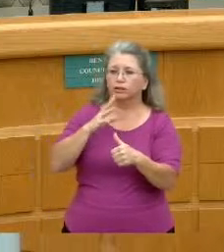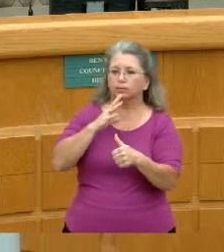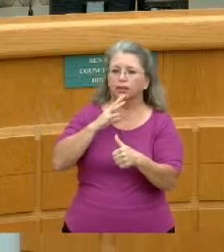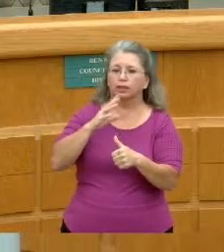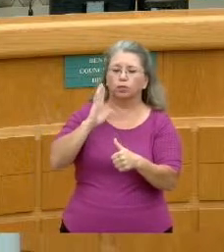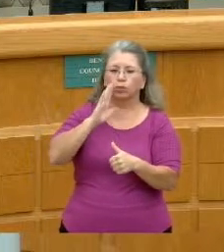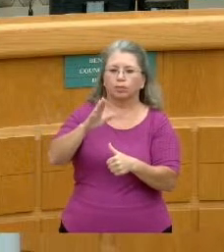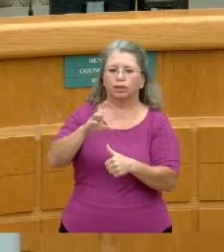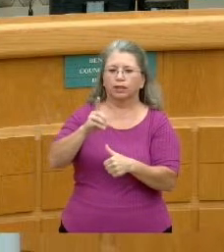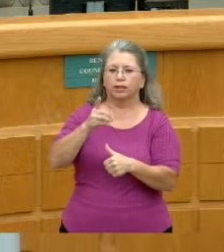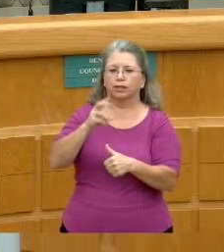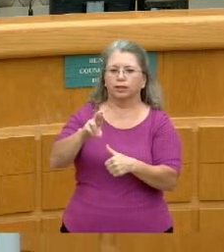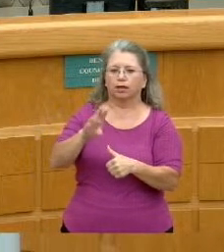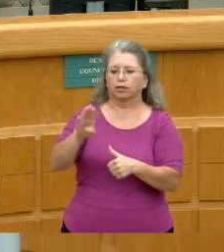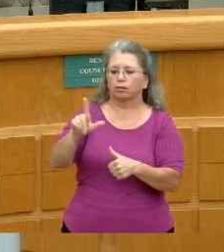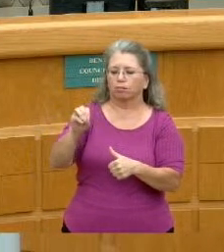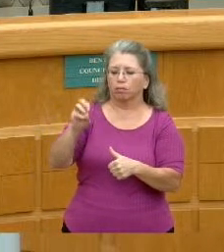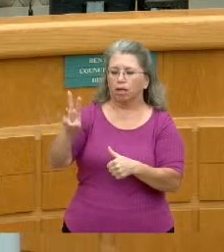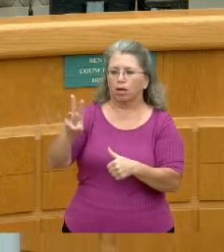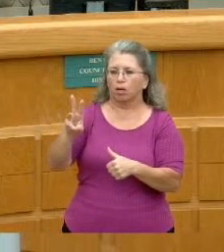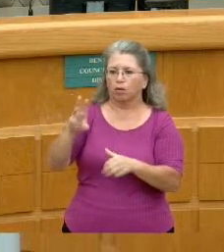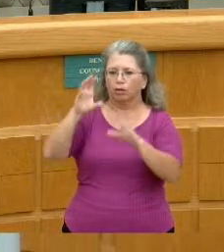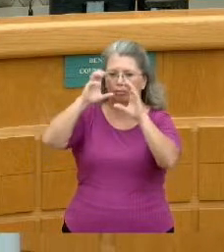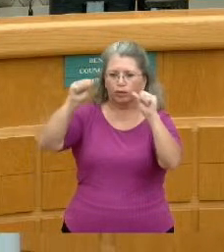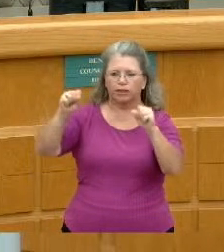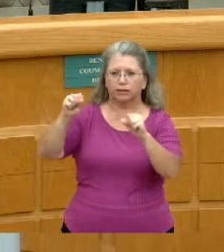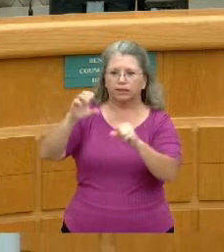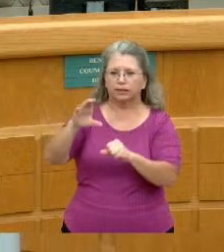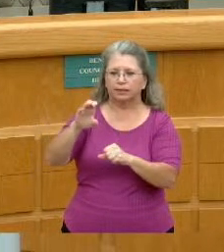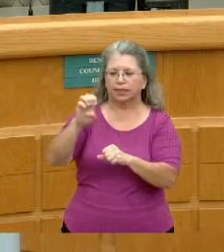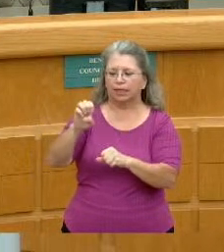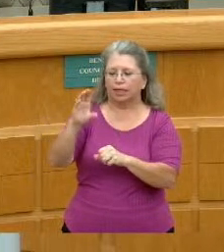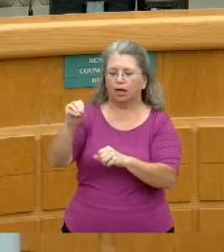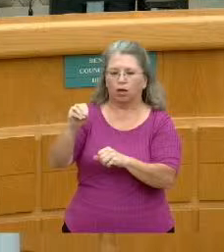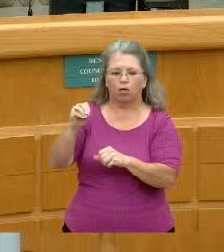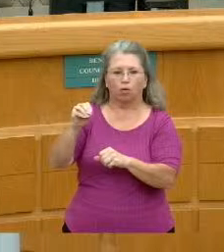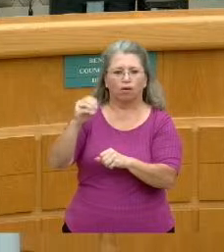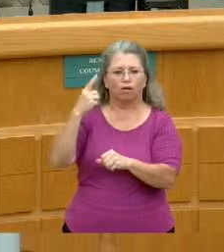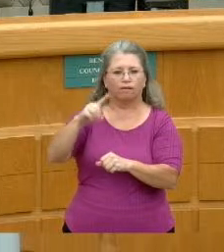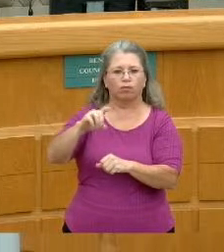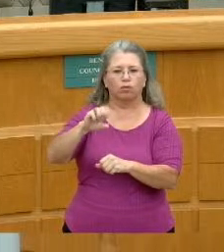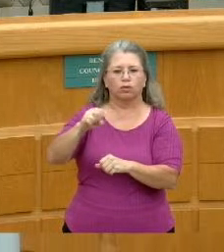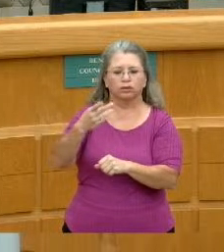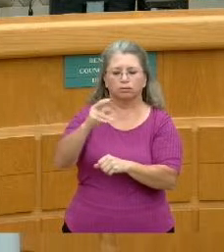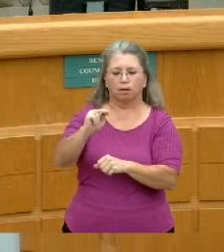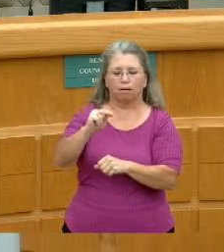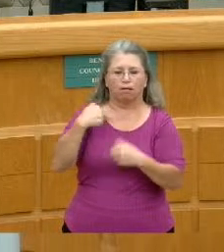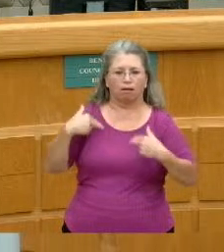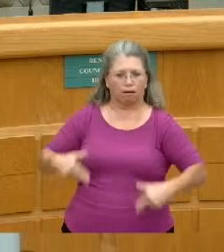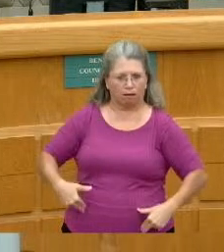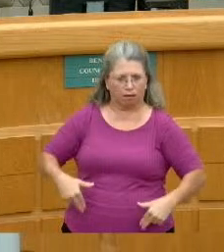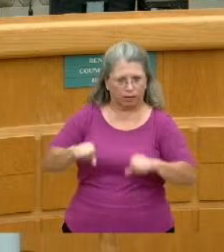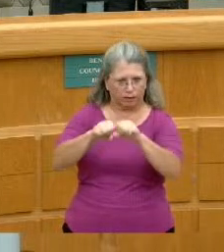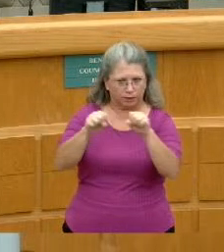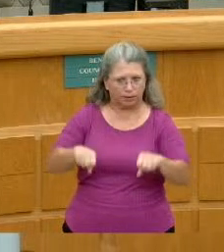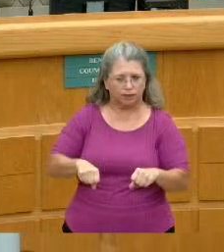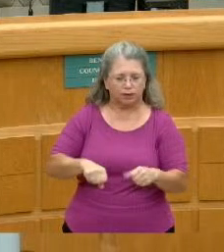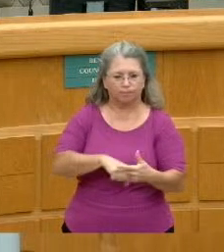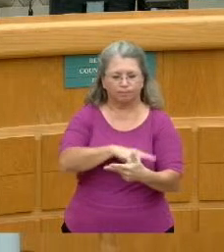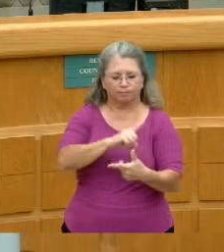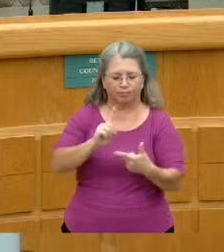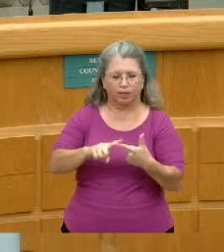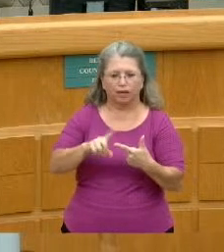Dr. Osbert Blow. He's the President and Chief Medical Officer of Christa Spawn Health System. Also Dr.